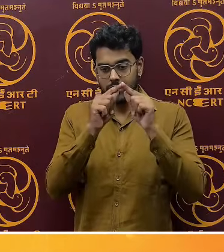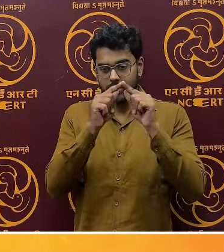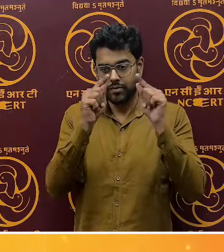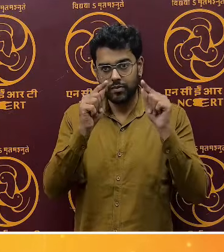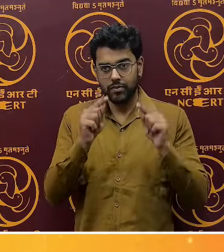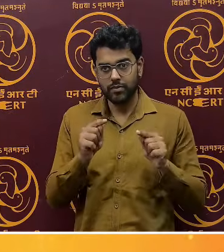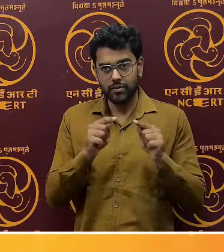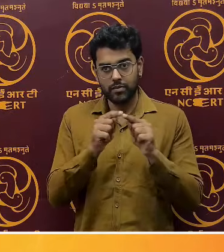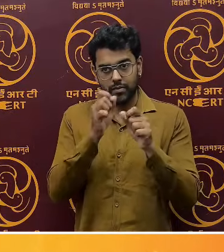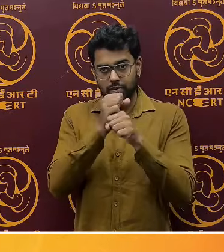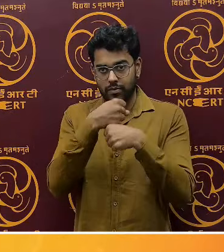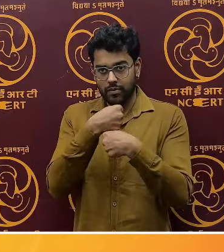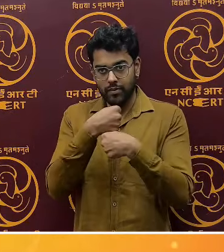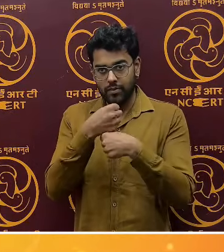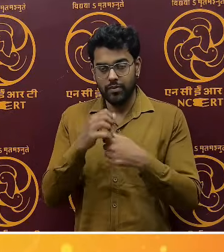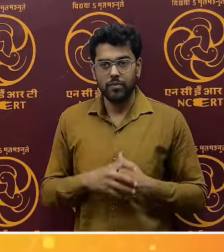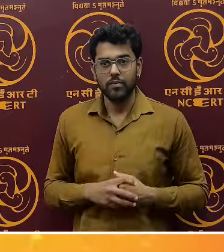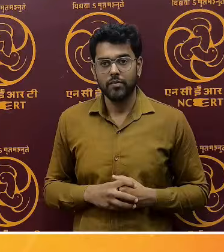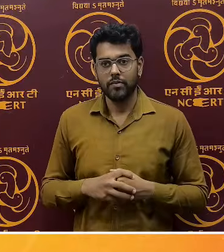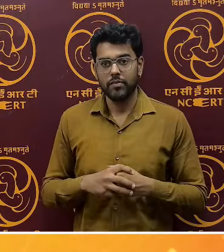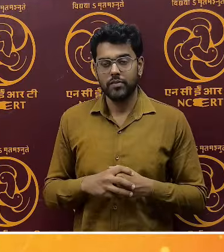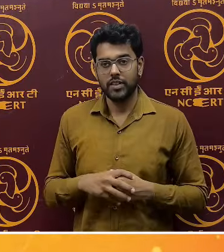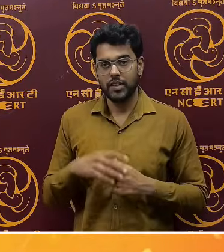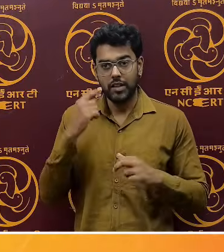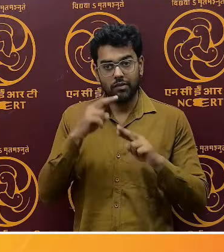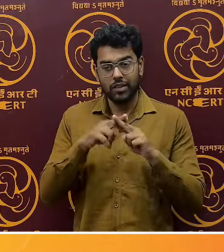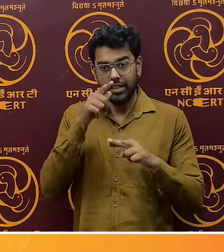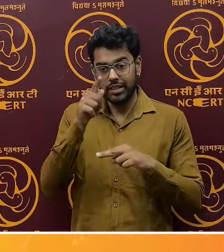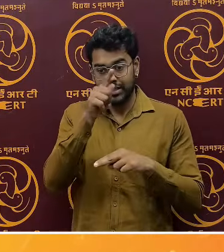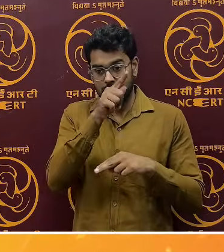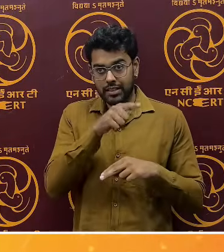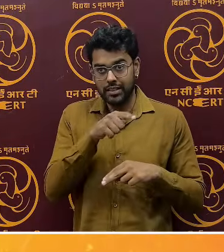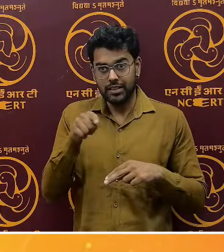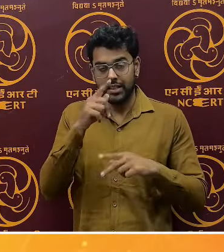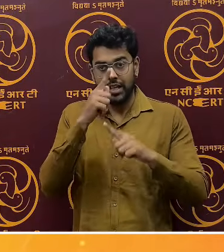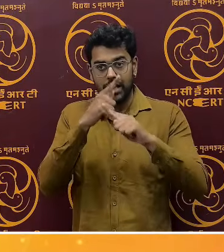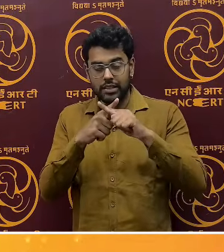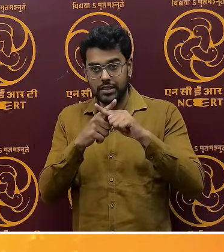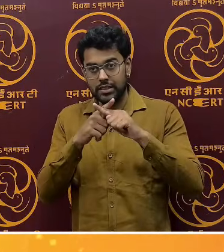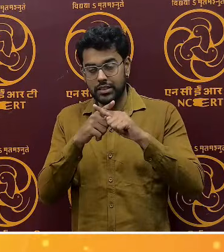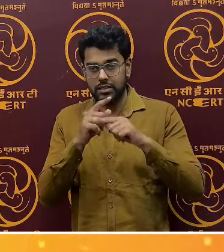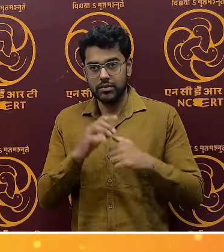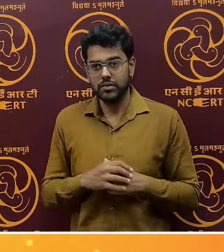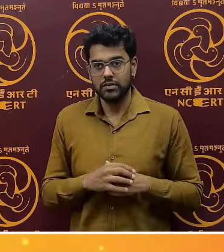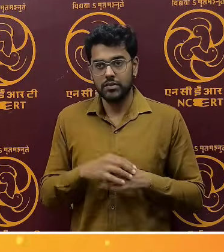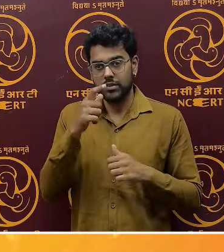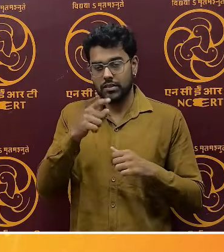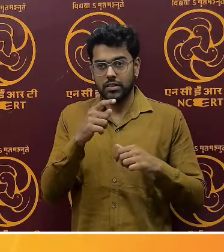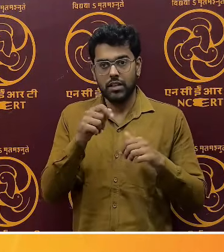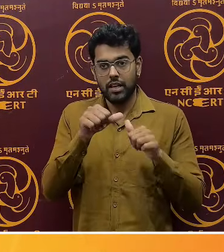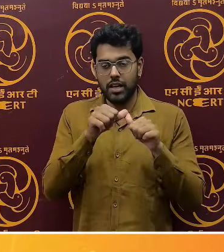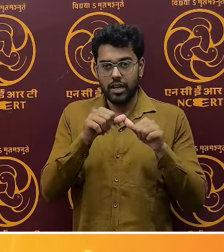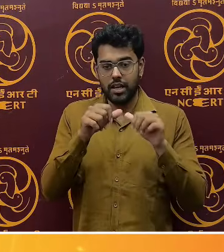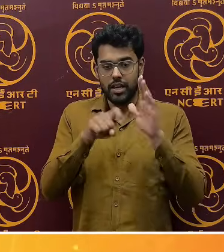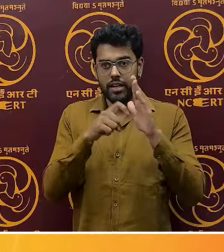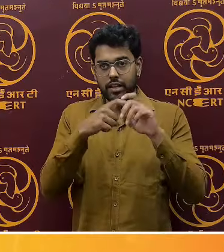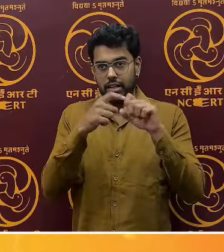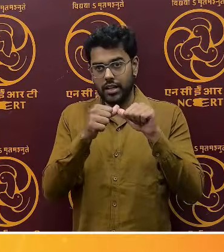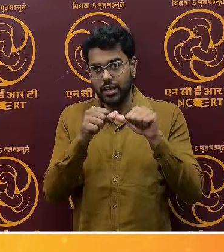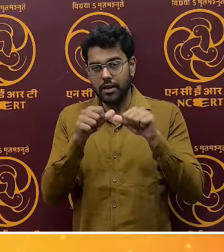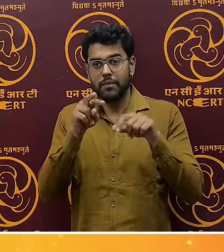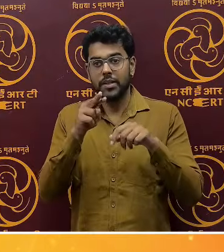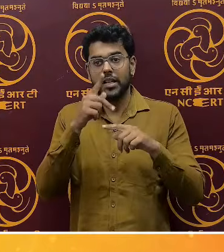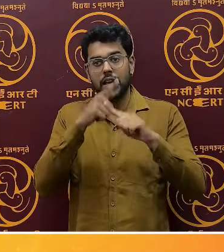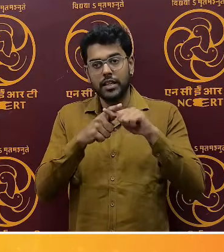first. Okay. Its sides are x units, so its area will be x into x, that is x